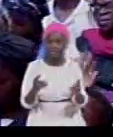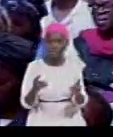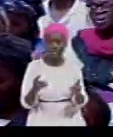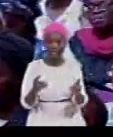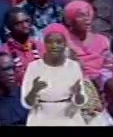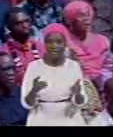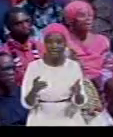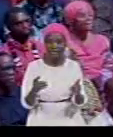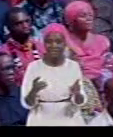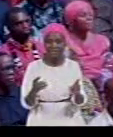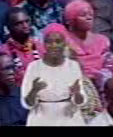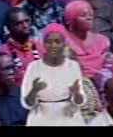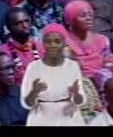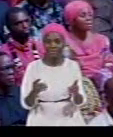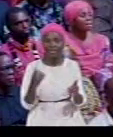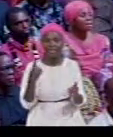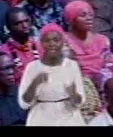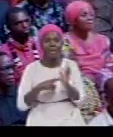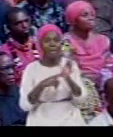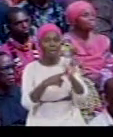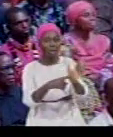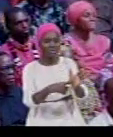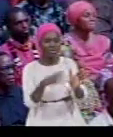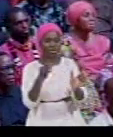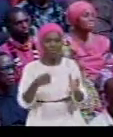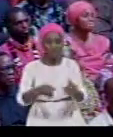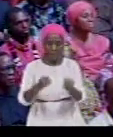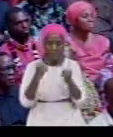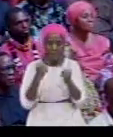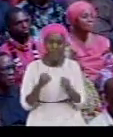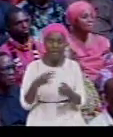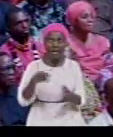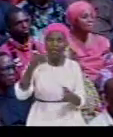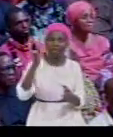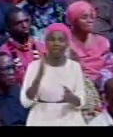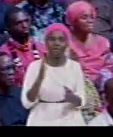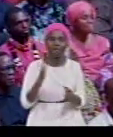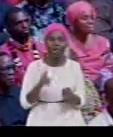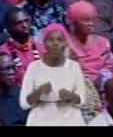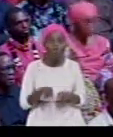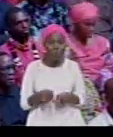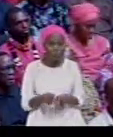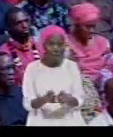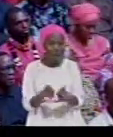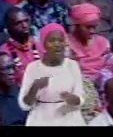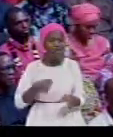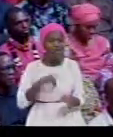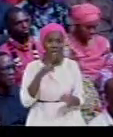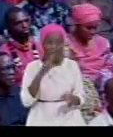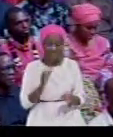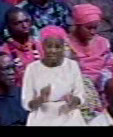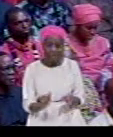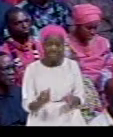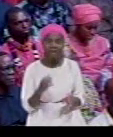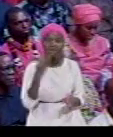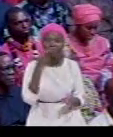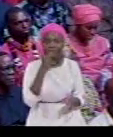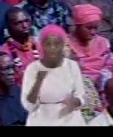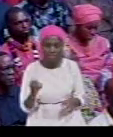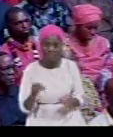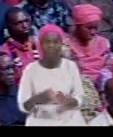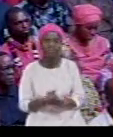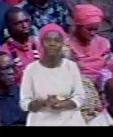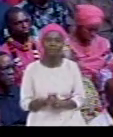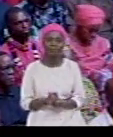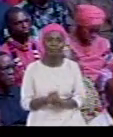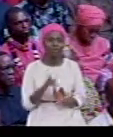deliverance, the manifestation of the power of God. While we're still speaking, you are